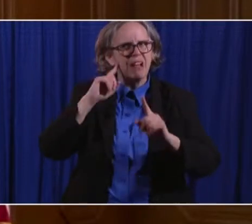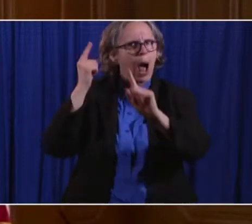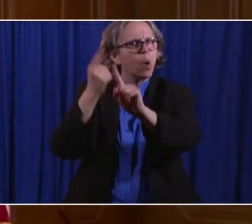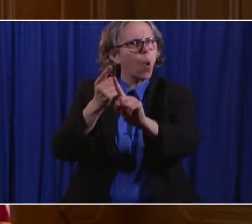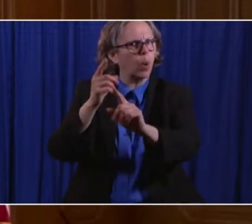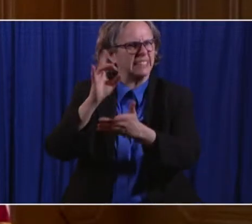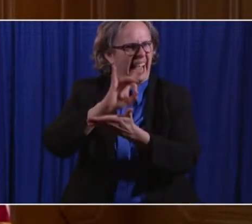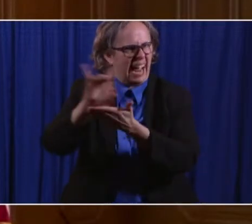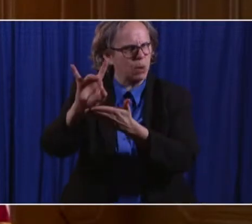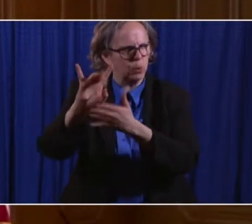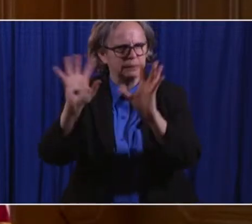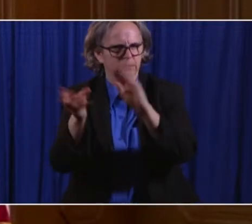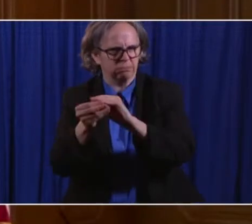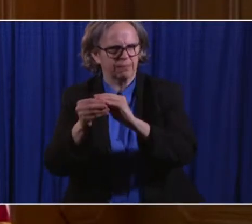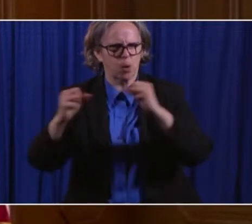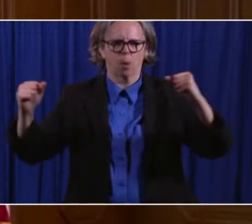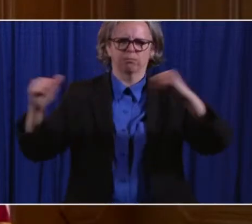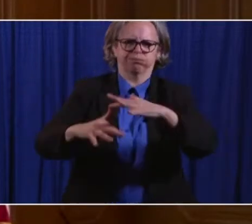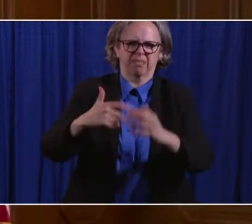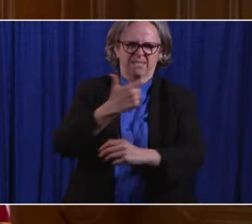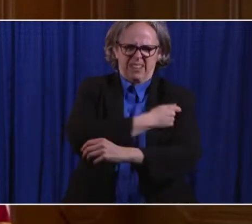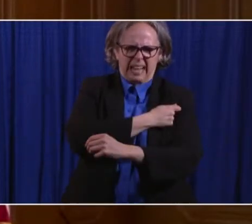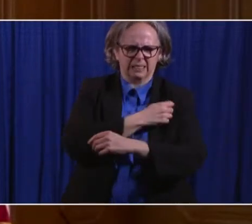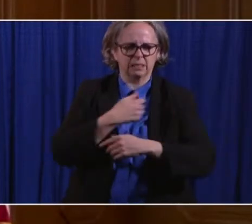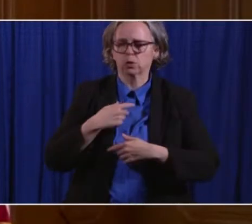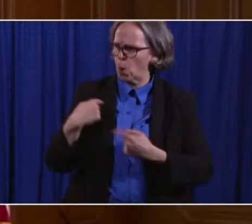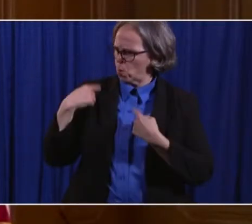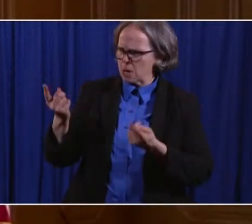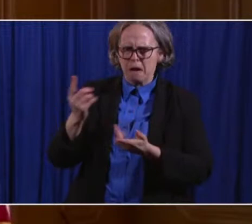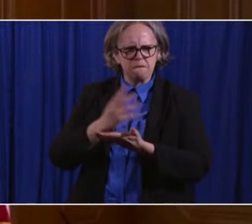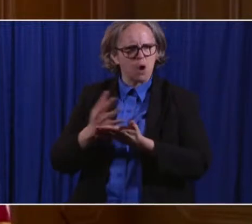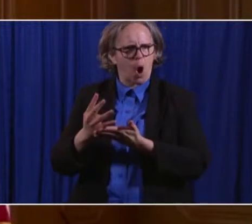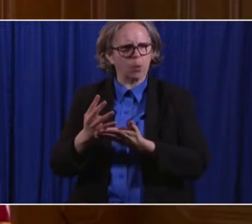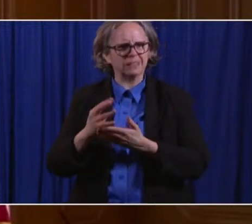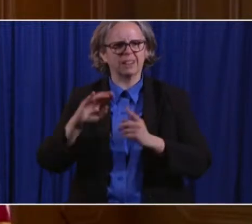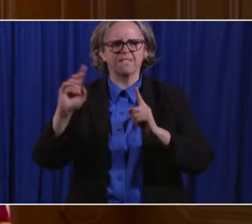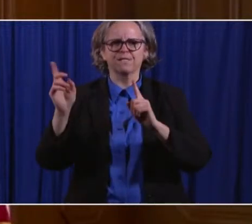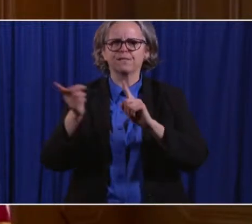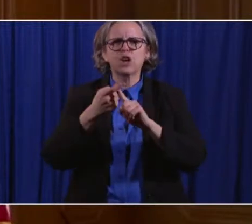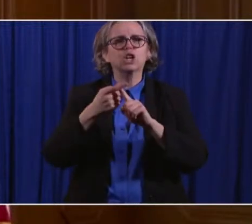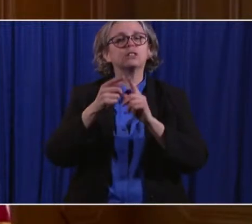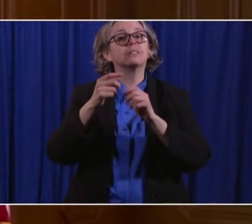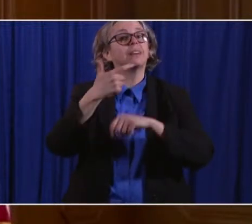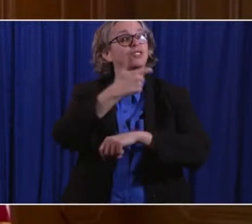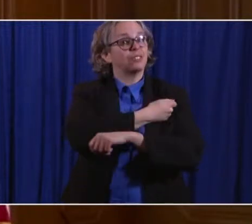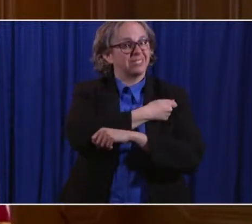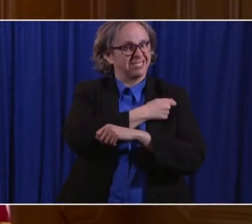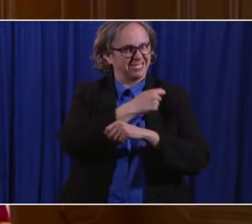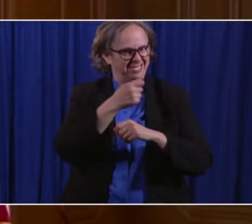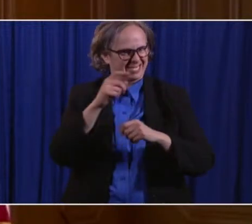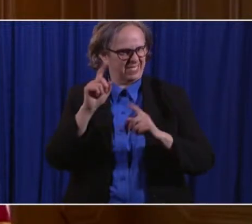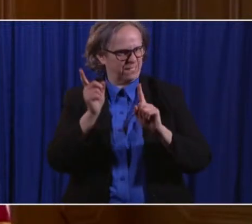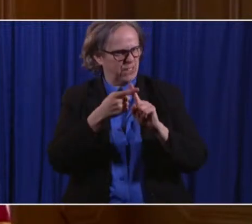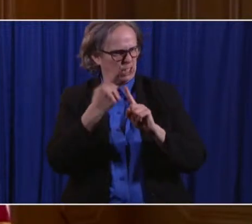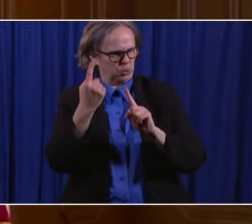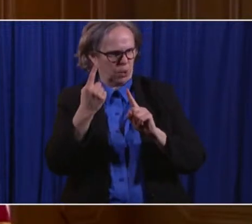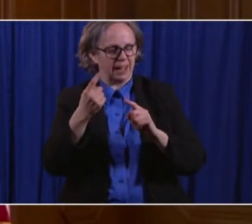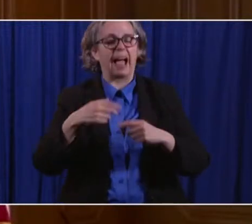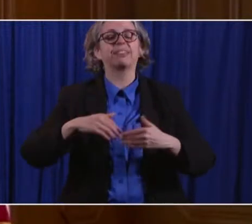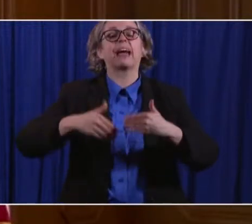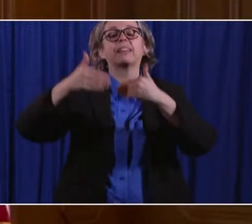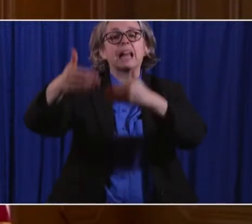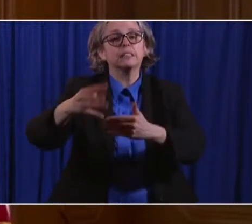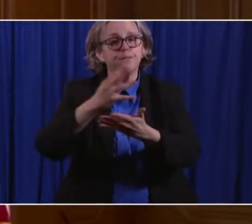4th, 5th, and 6th weeks that we are in right now are second doses. So just remind everyone, if you got a first